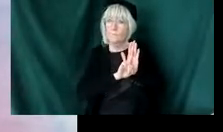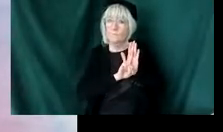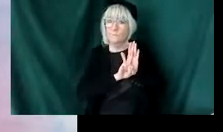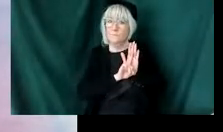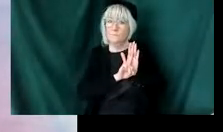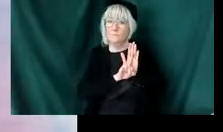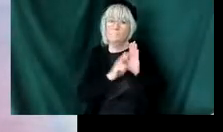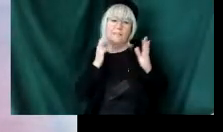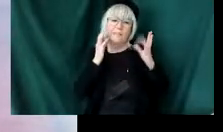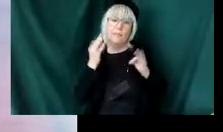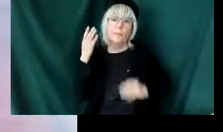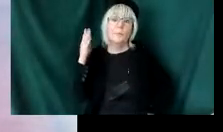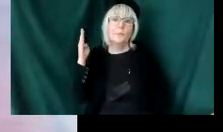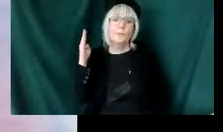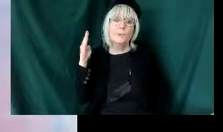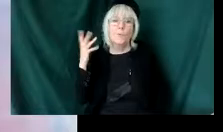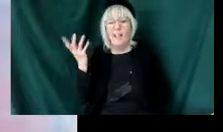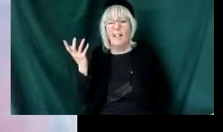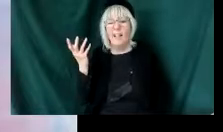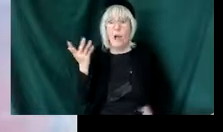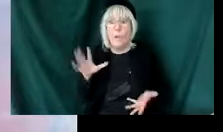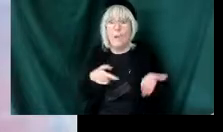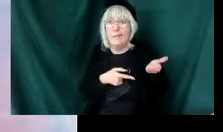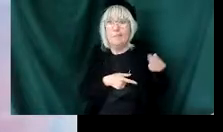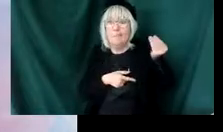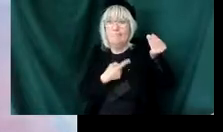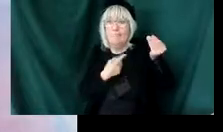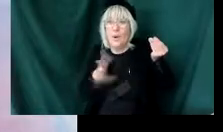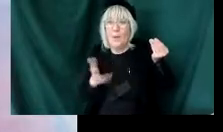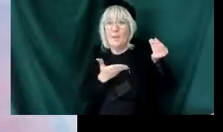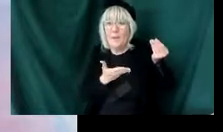I chose blue because, well, it was in my hand, but also